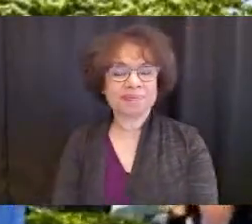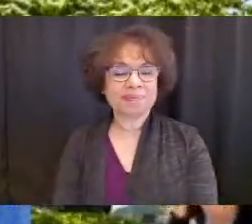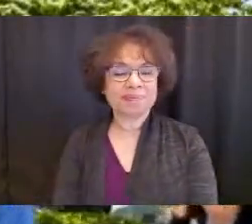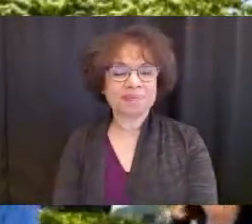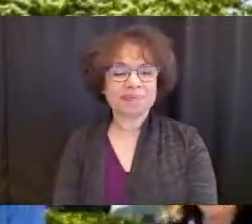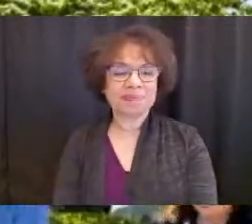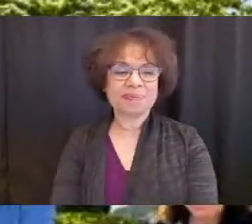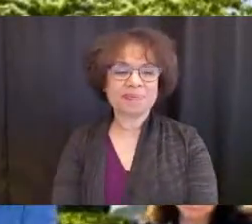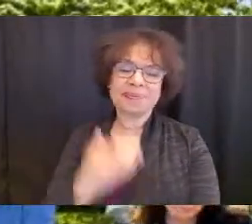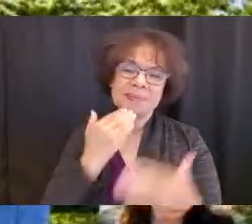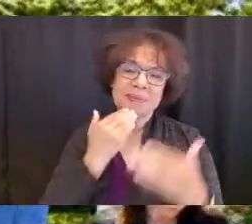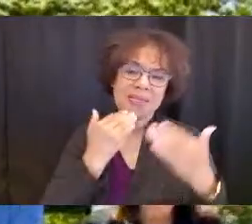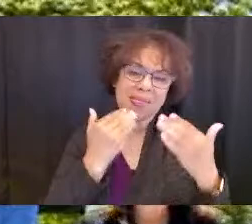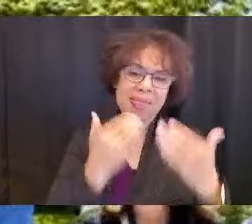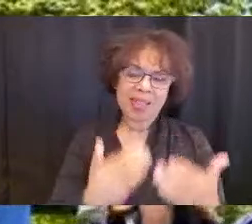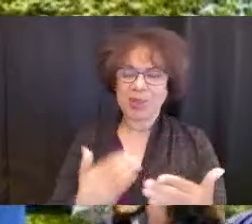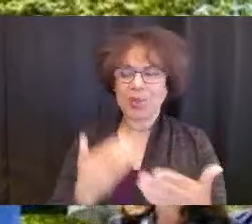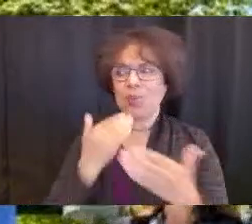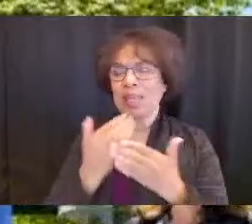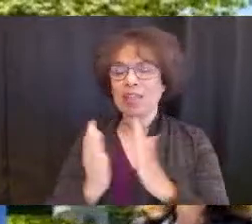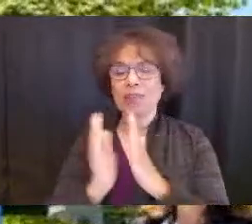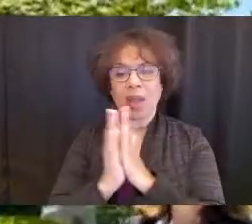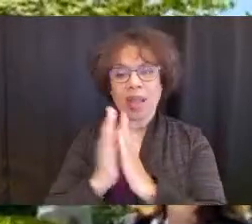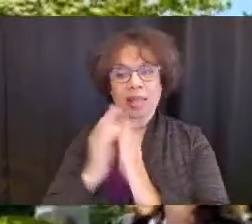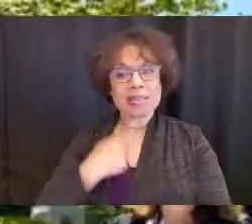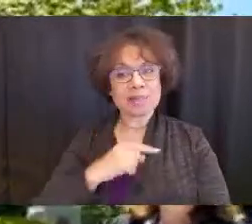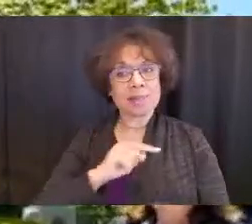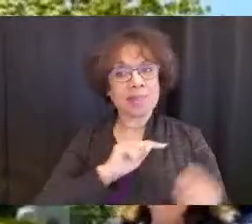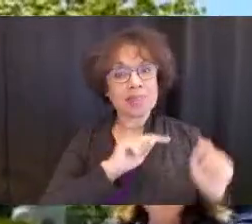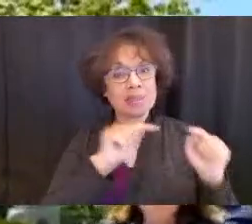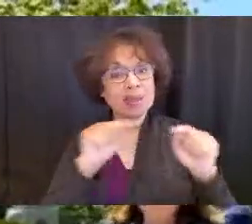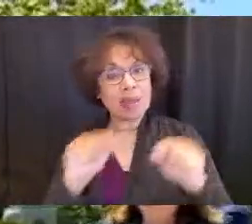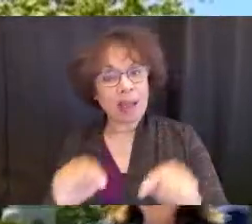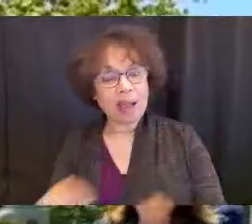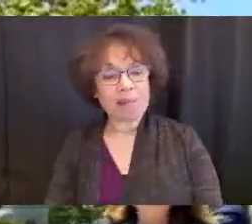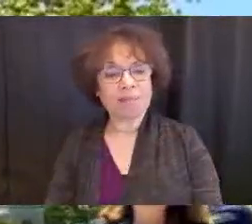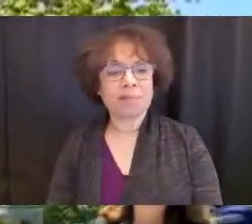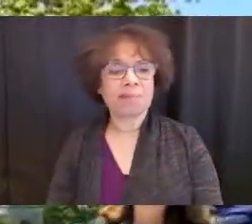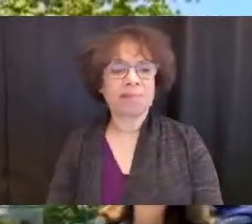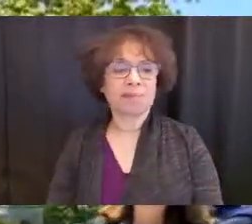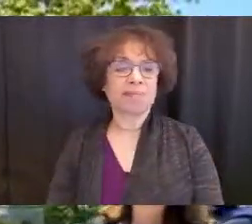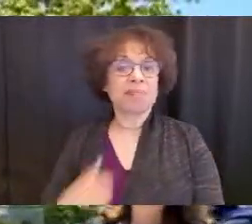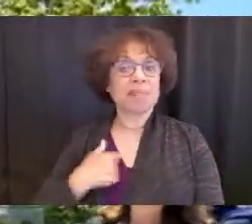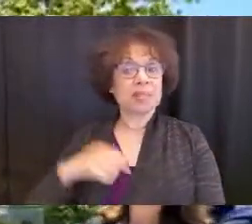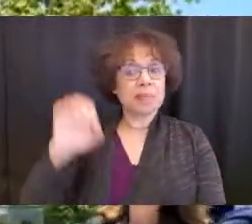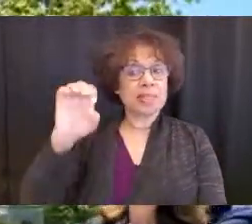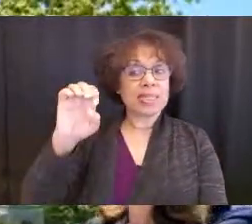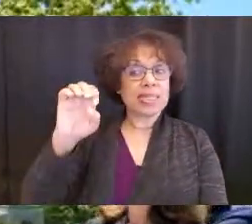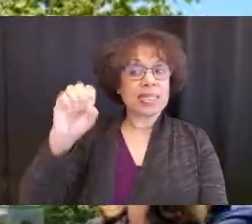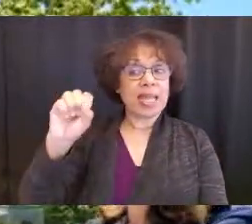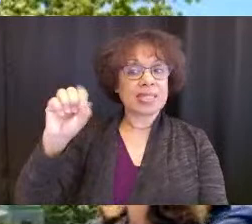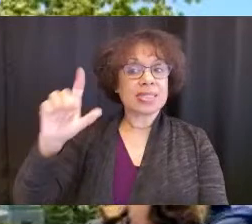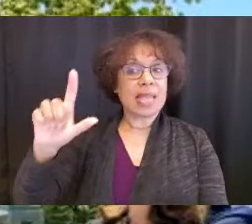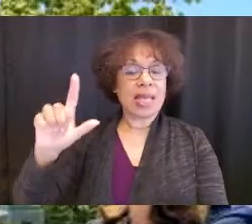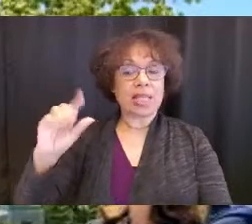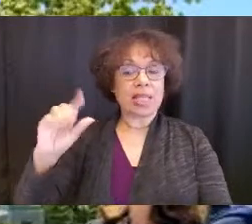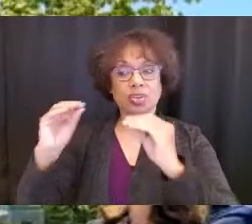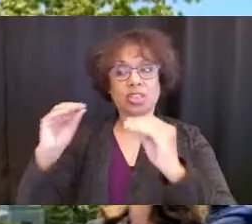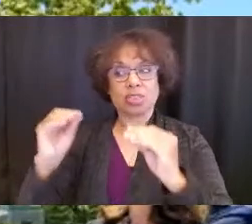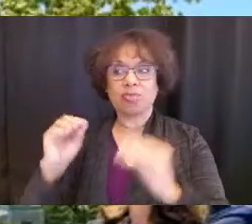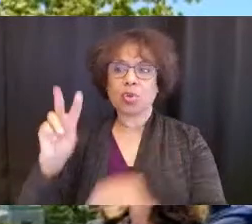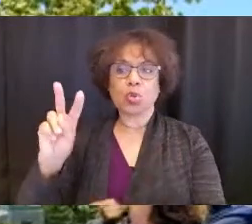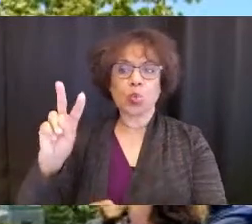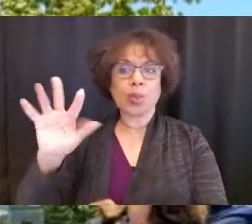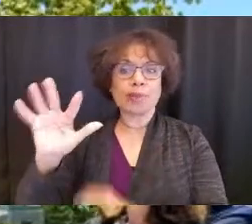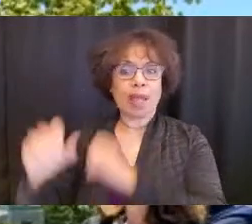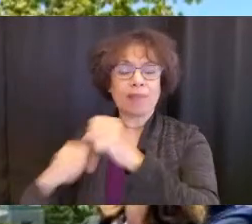Thank you. Thanks for asking me to come. Thank you for coming. I've been an ESL educator for 25 years. Education is my